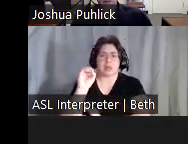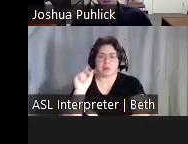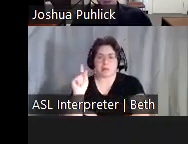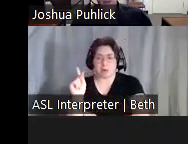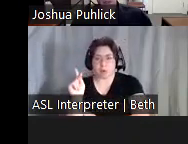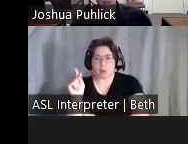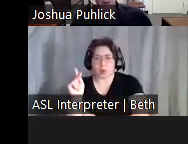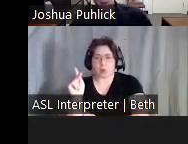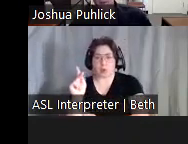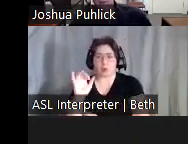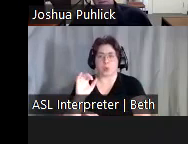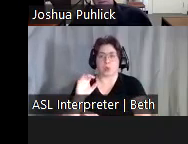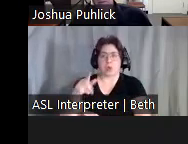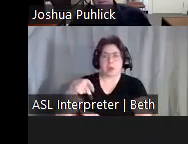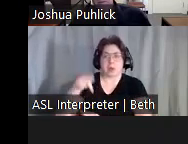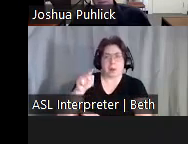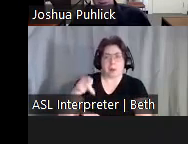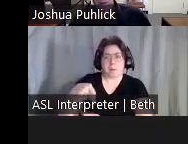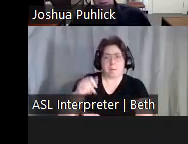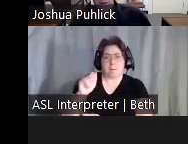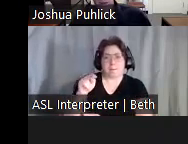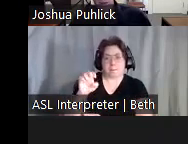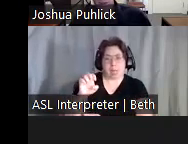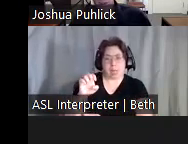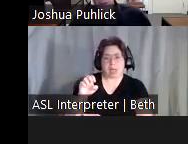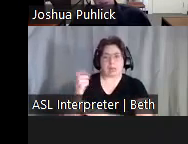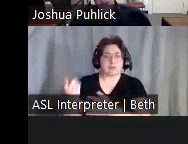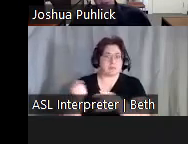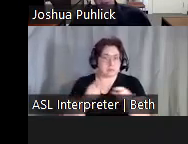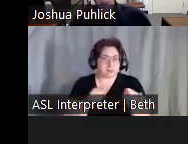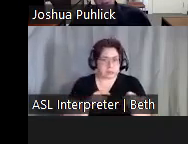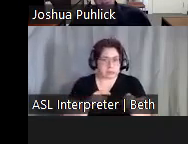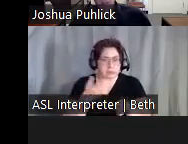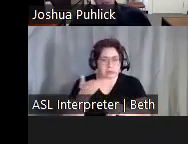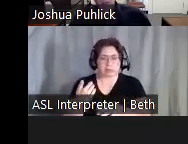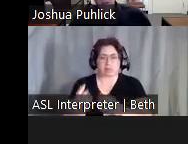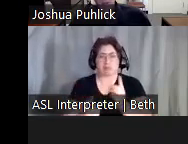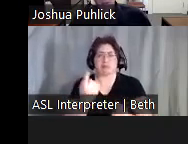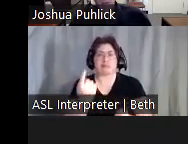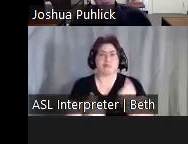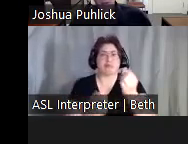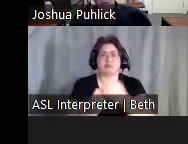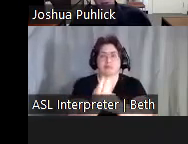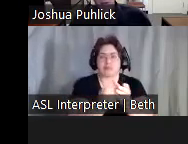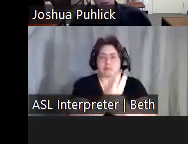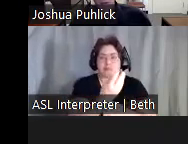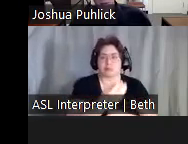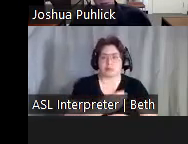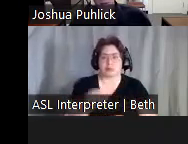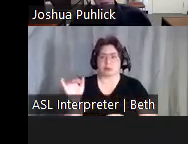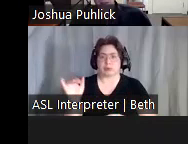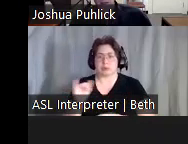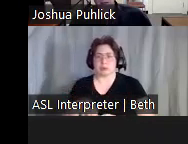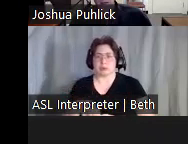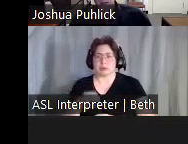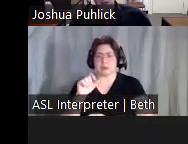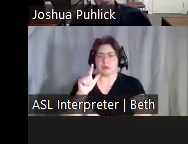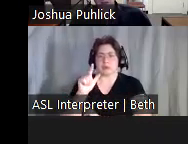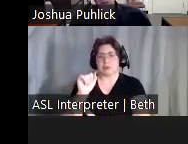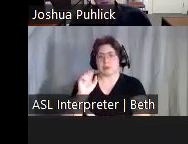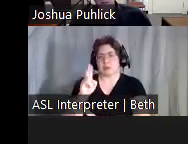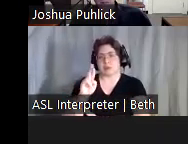oaks. And with some of the large, especially live oaks, we also have to girdle and herbicide